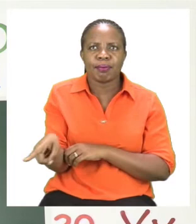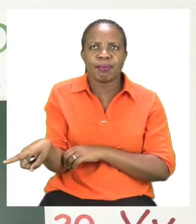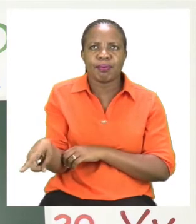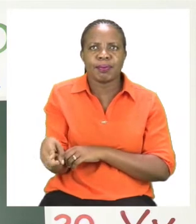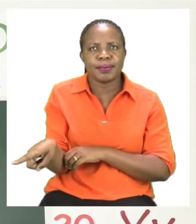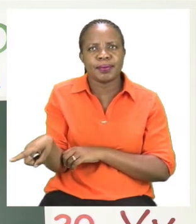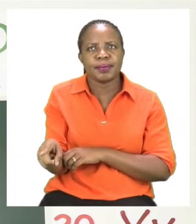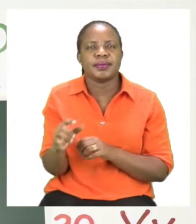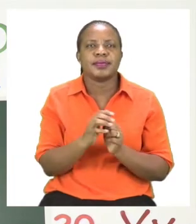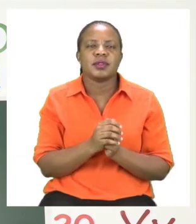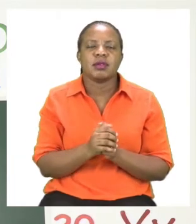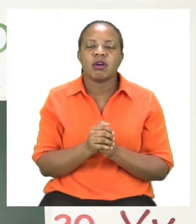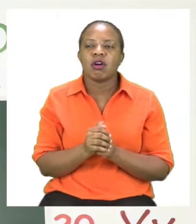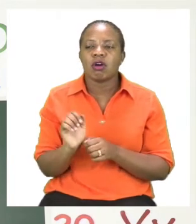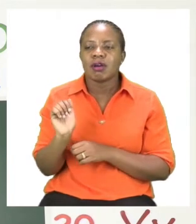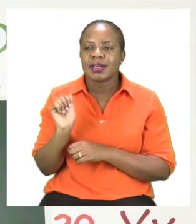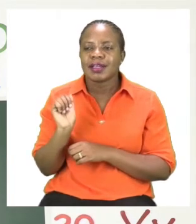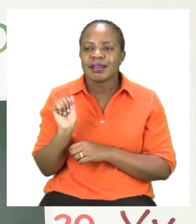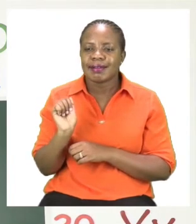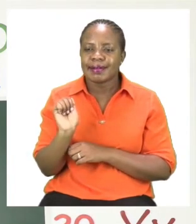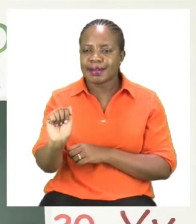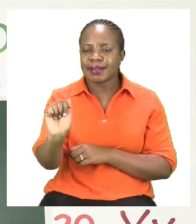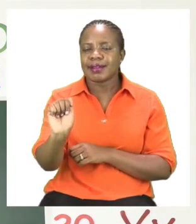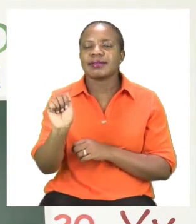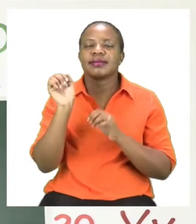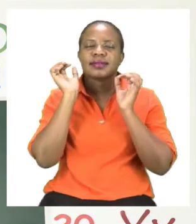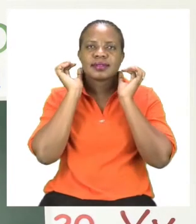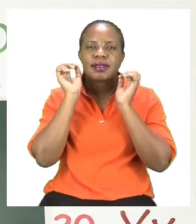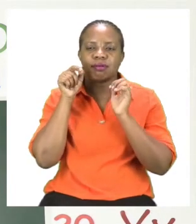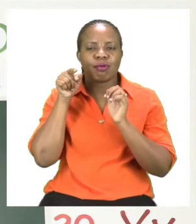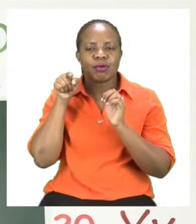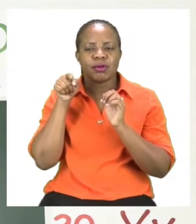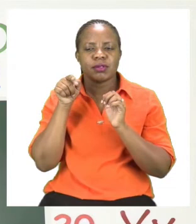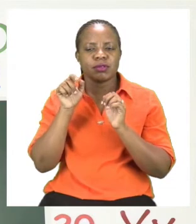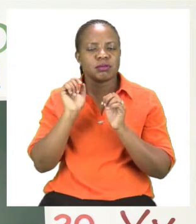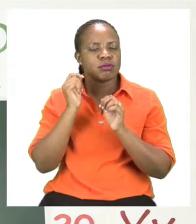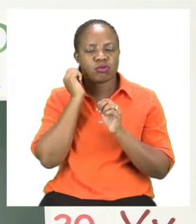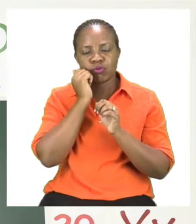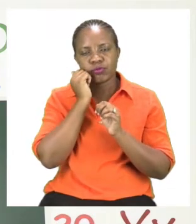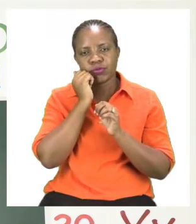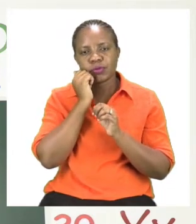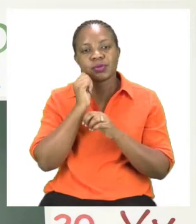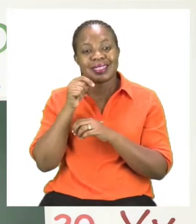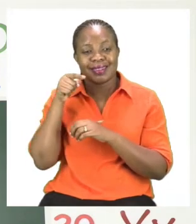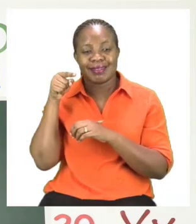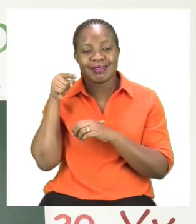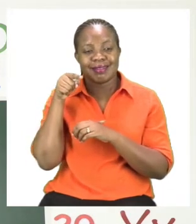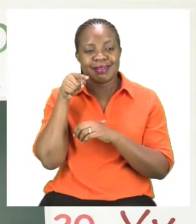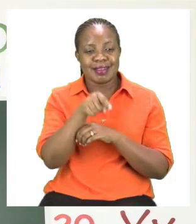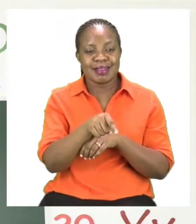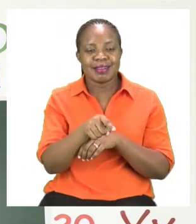the bunny. And then if we are talking about a group of people, we would point to them and